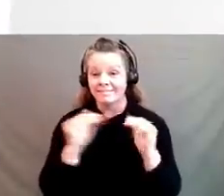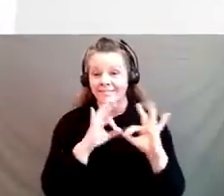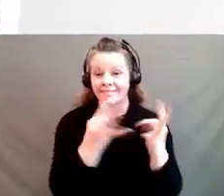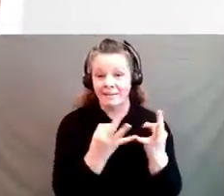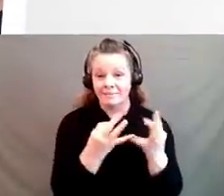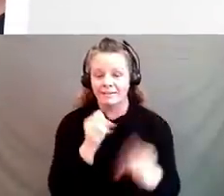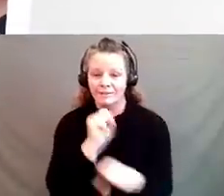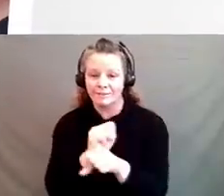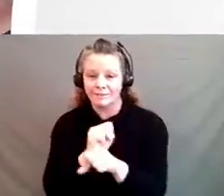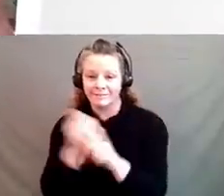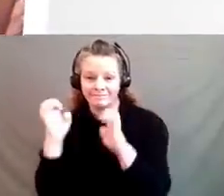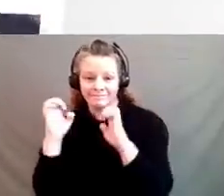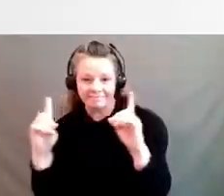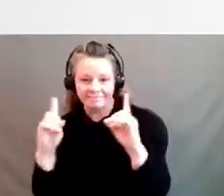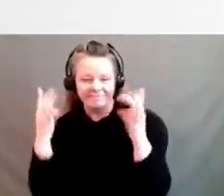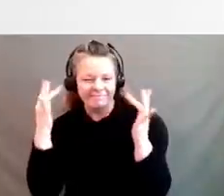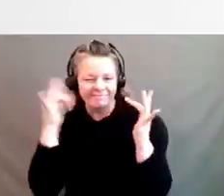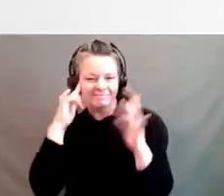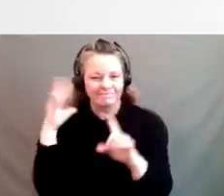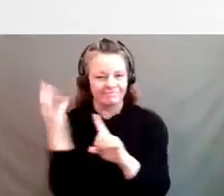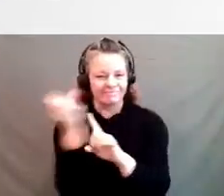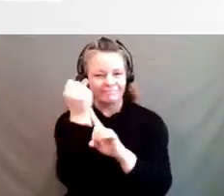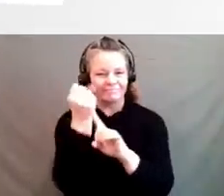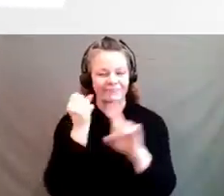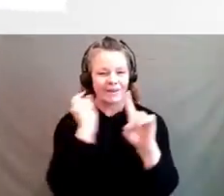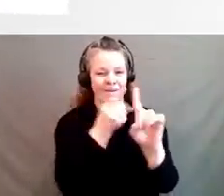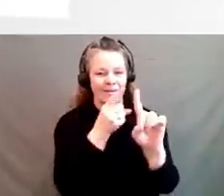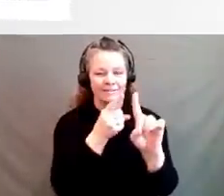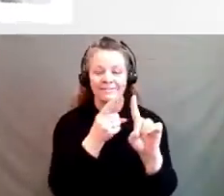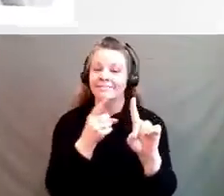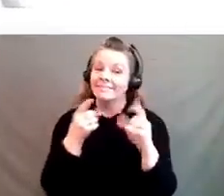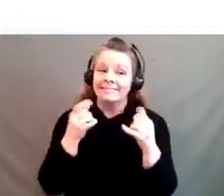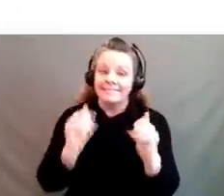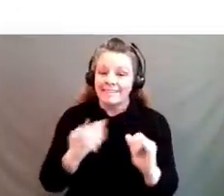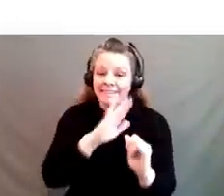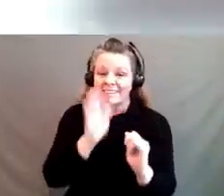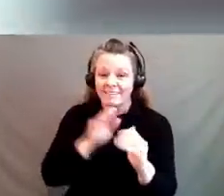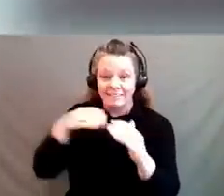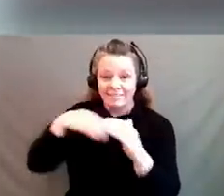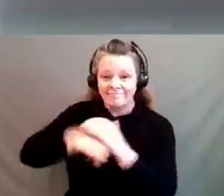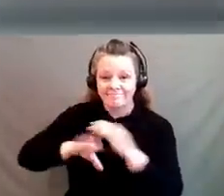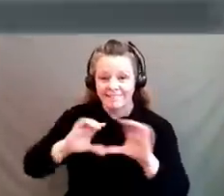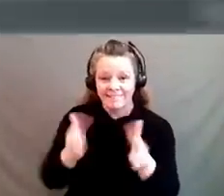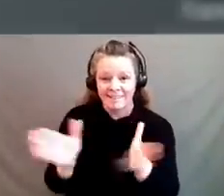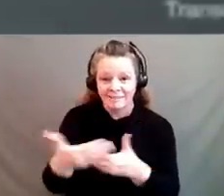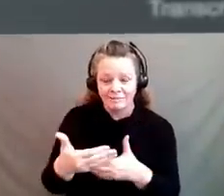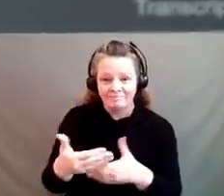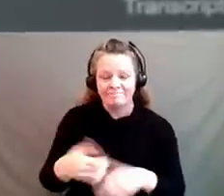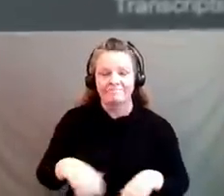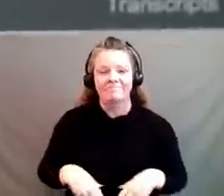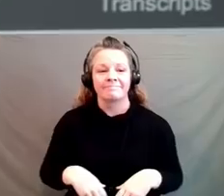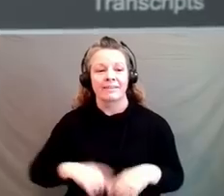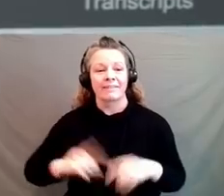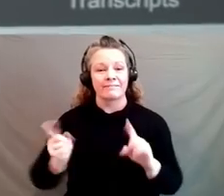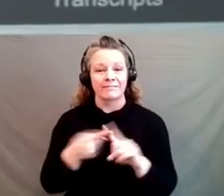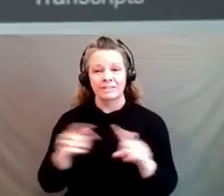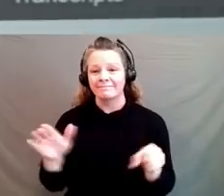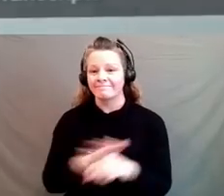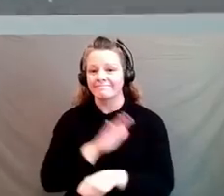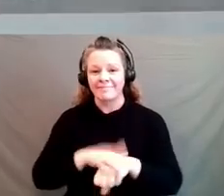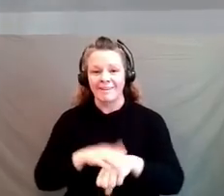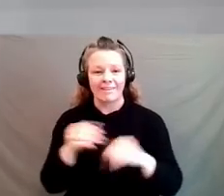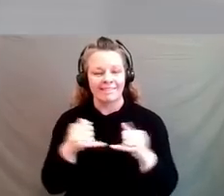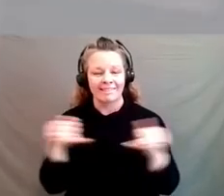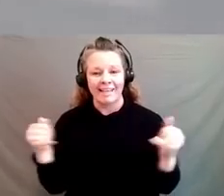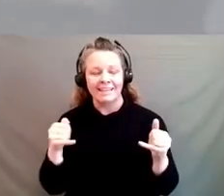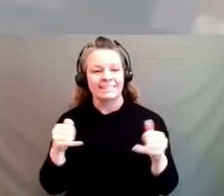to achieve impressive goals, all while never setting foot in a lecture hall. As the first entirely online accredited